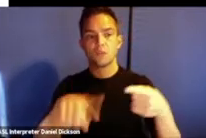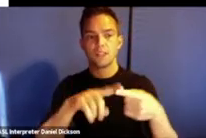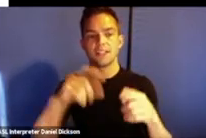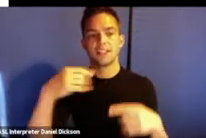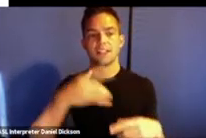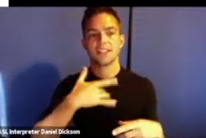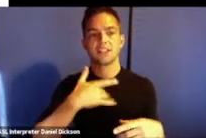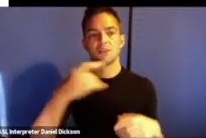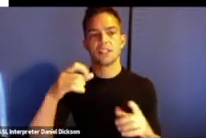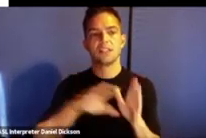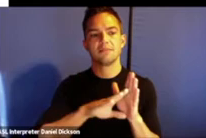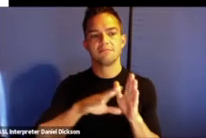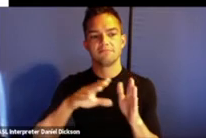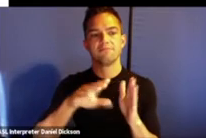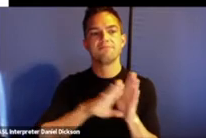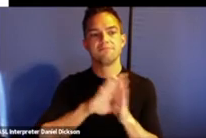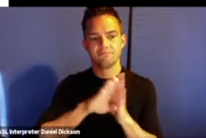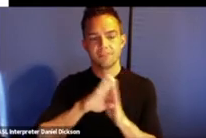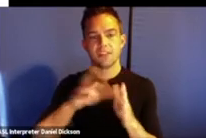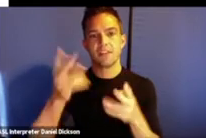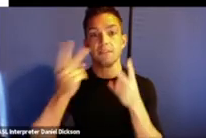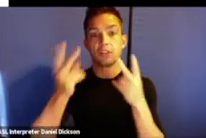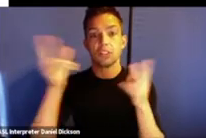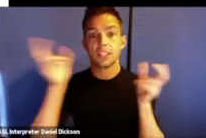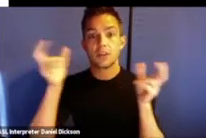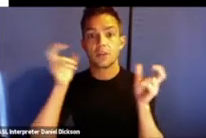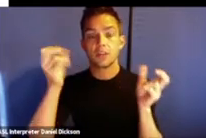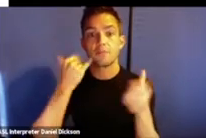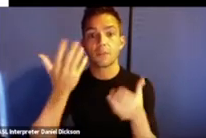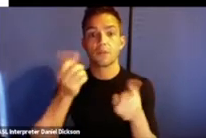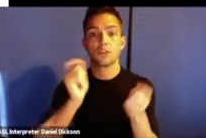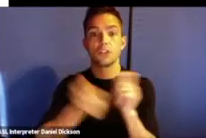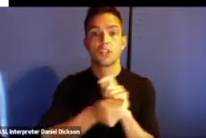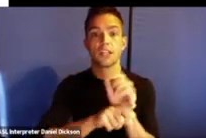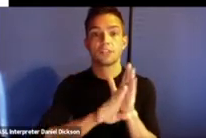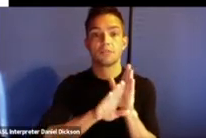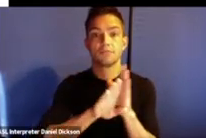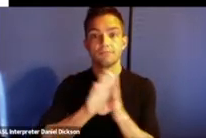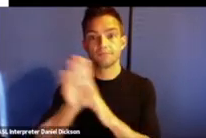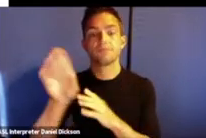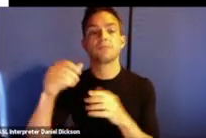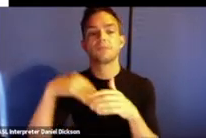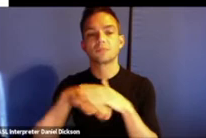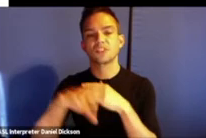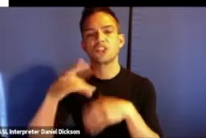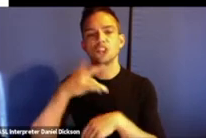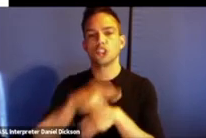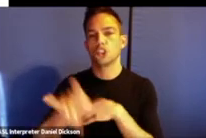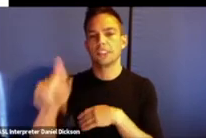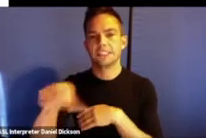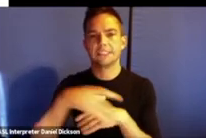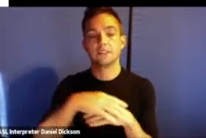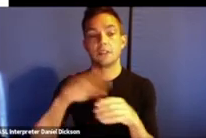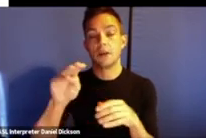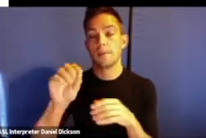right around birth. So for vision and hearing, you really need, if you really want to change the trajectory, you really need to get in there very, very early. For motor,